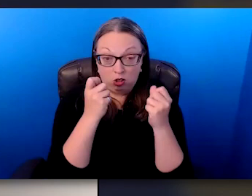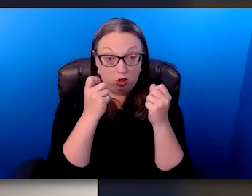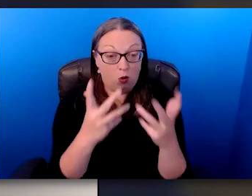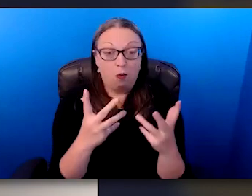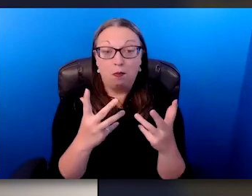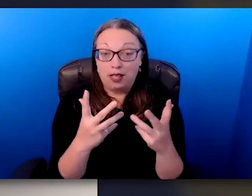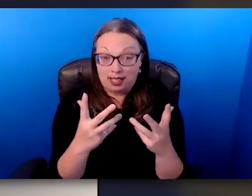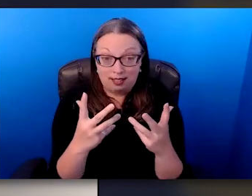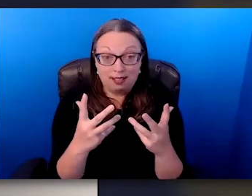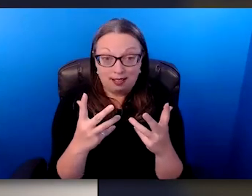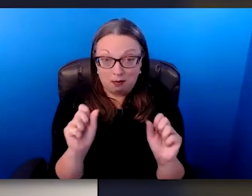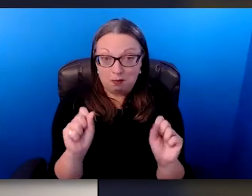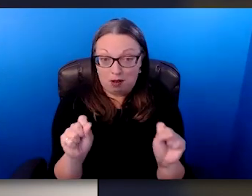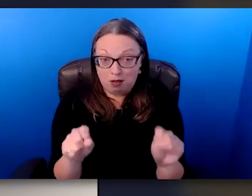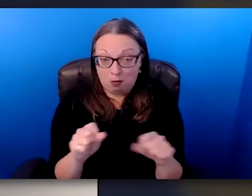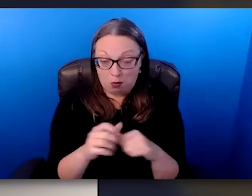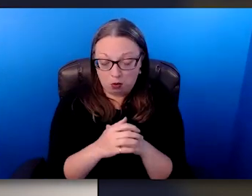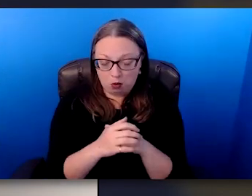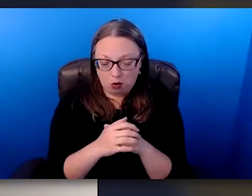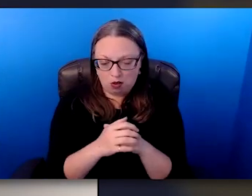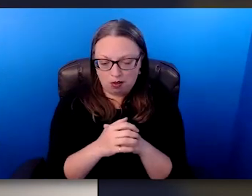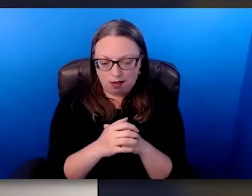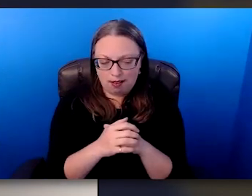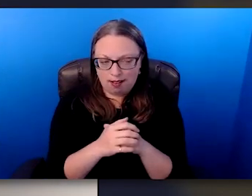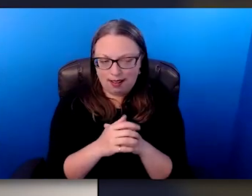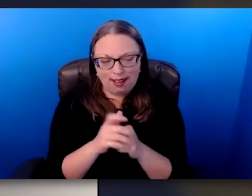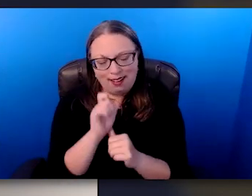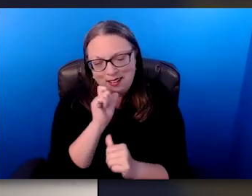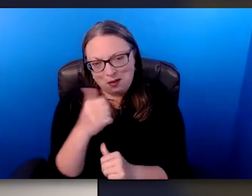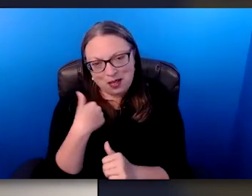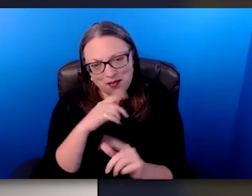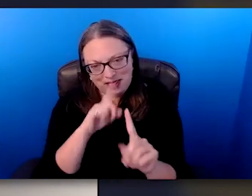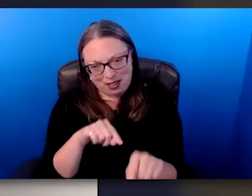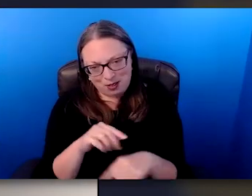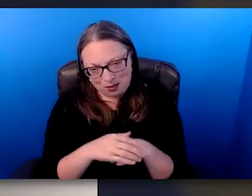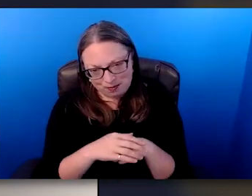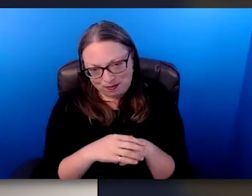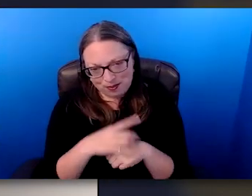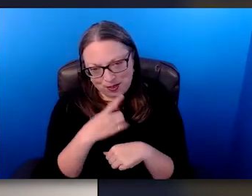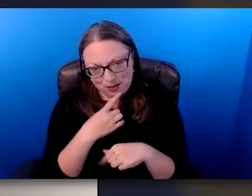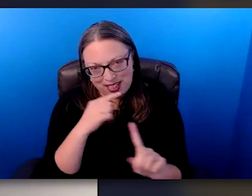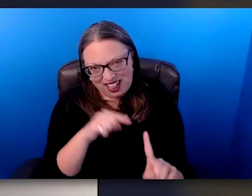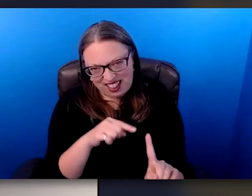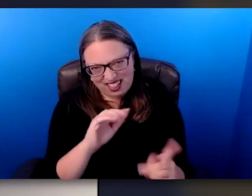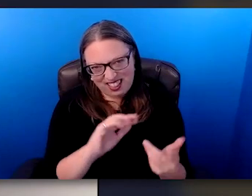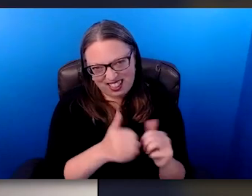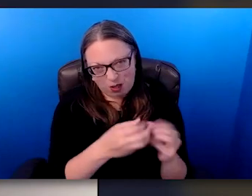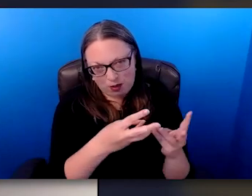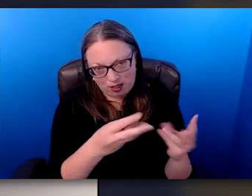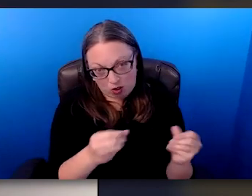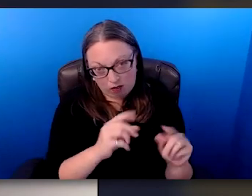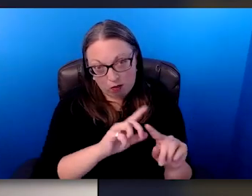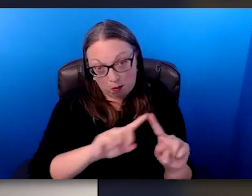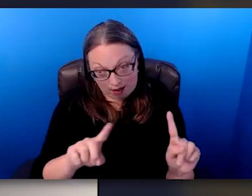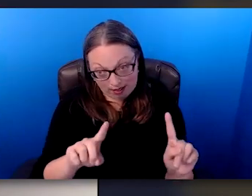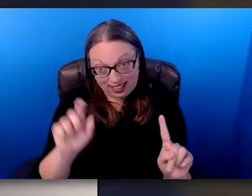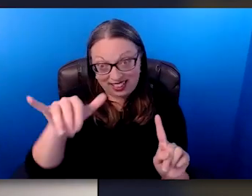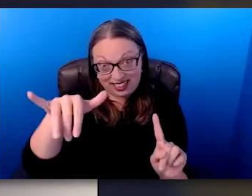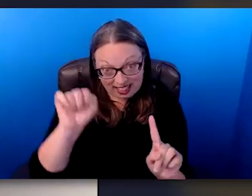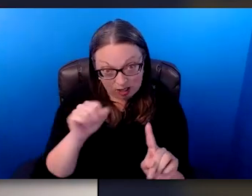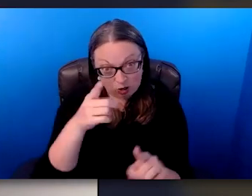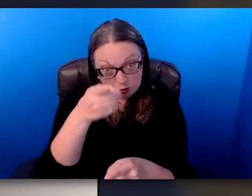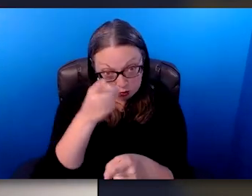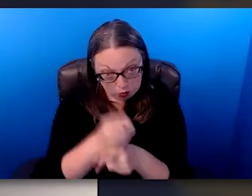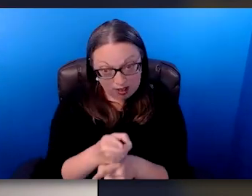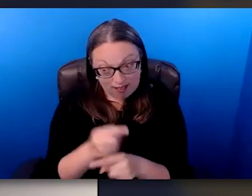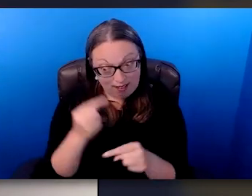that are possible. So I don't have an answer to say this is how we solve the problem, but I think it is a problem. And I think that this